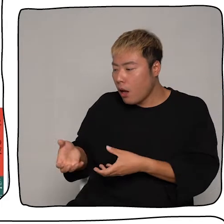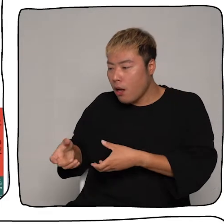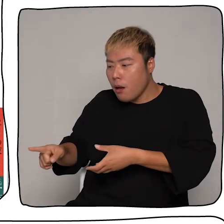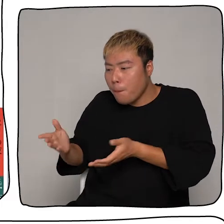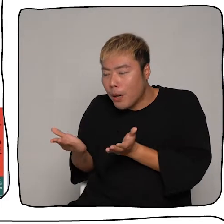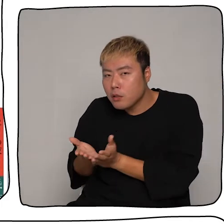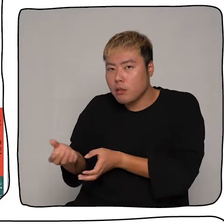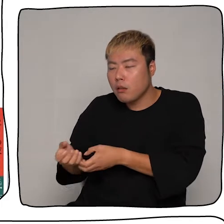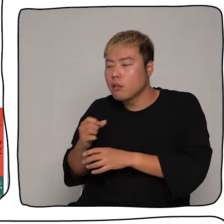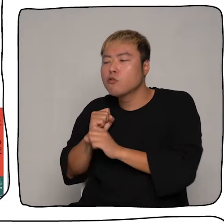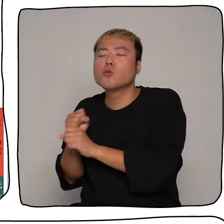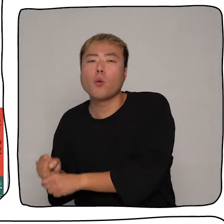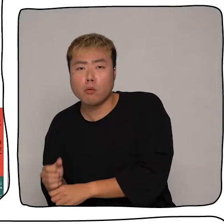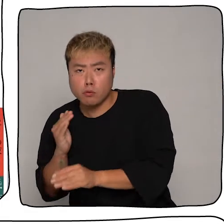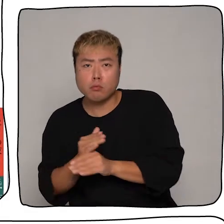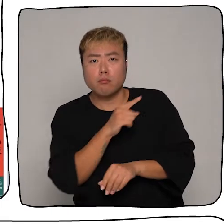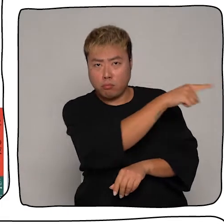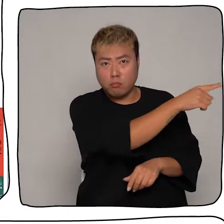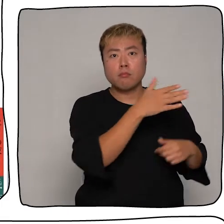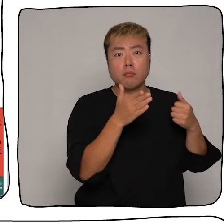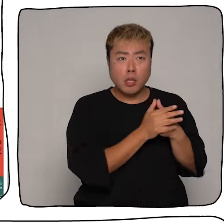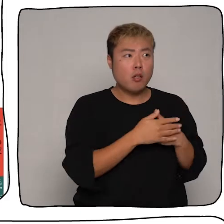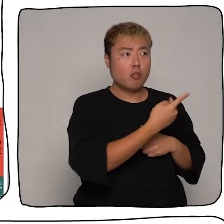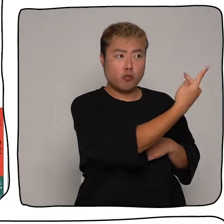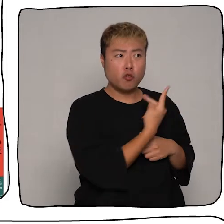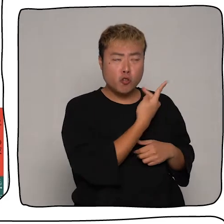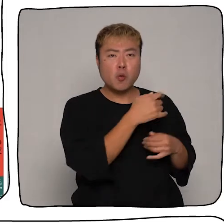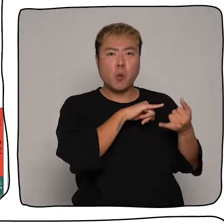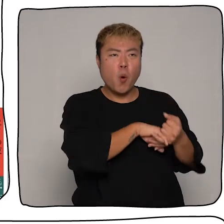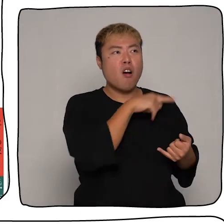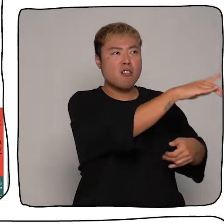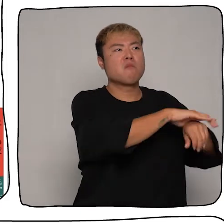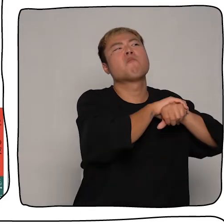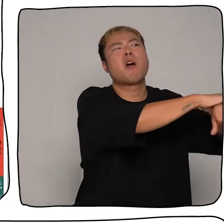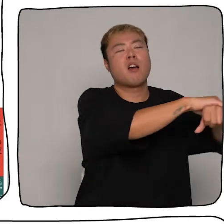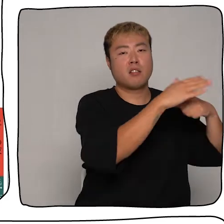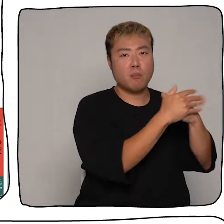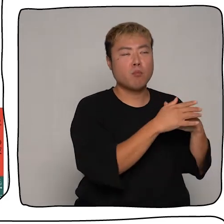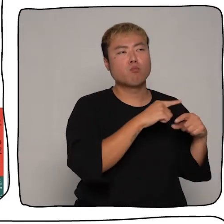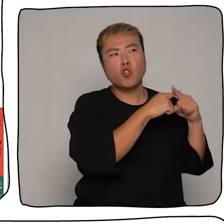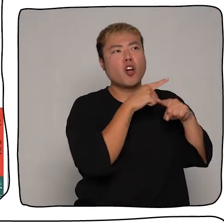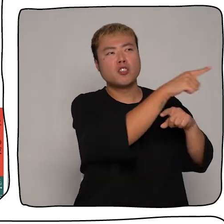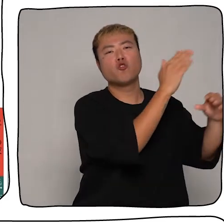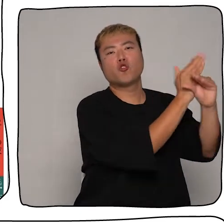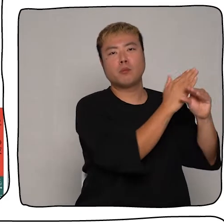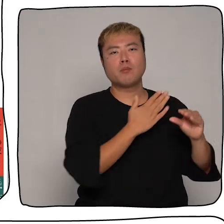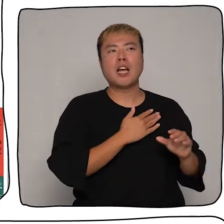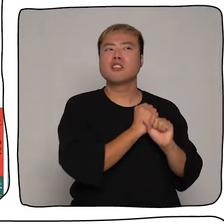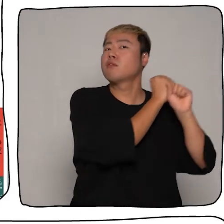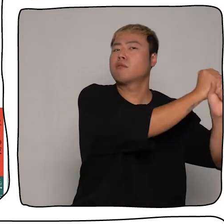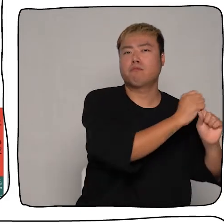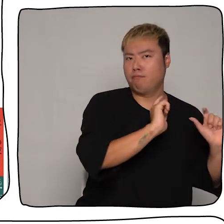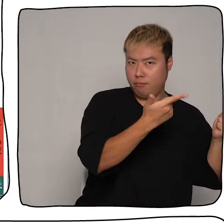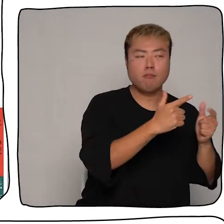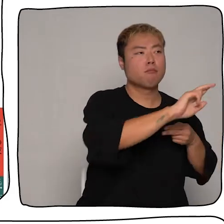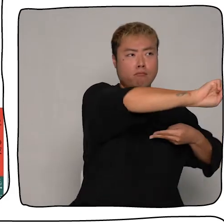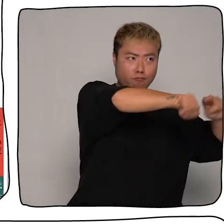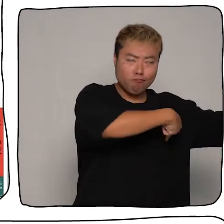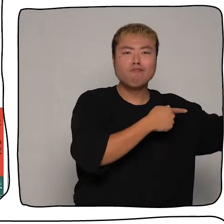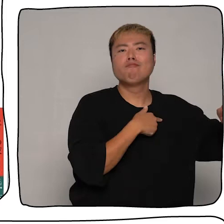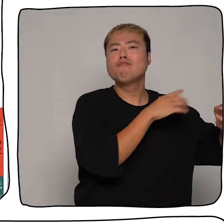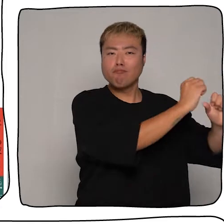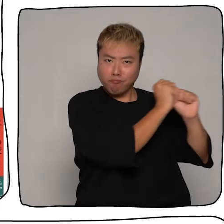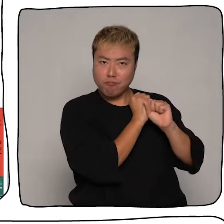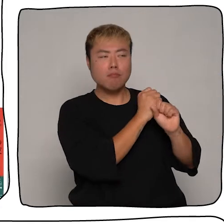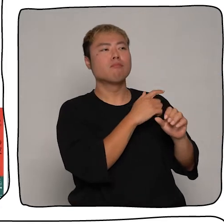relationship is established between my arm movement and the trainer's arm movement, in which they mutually